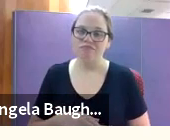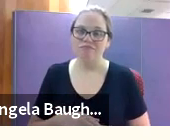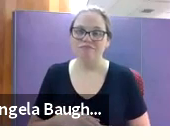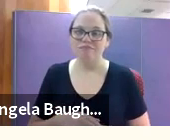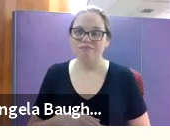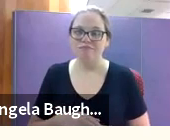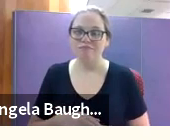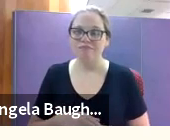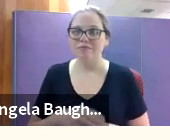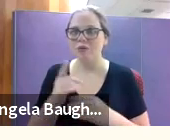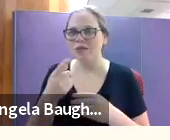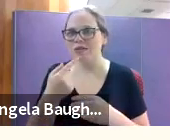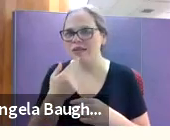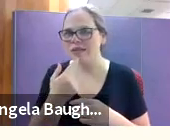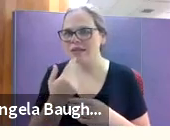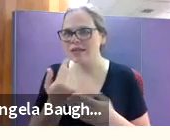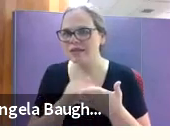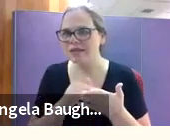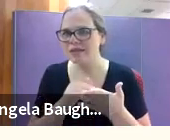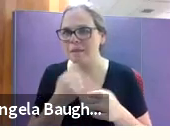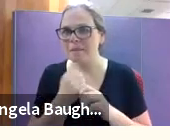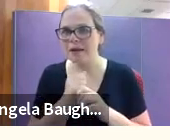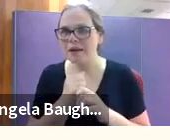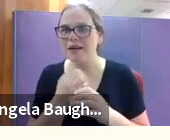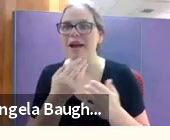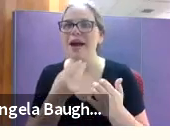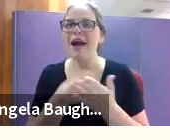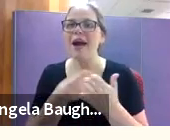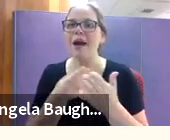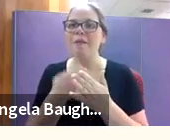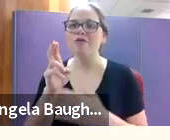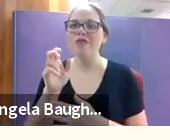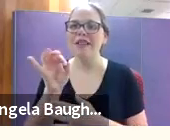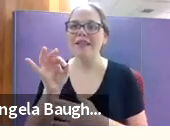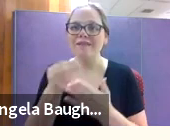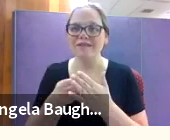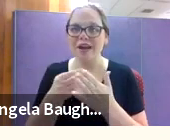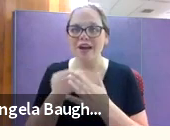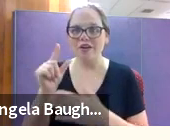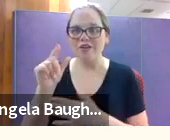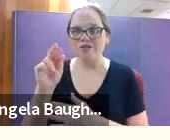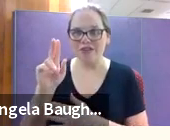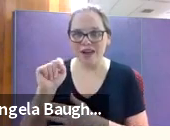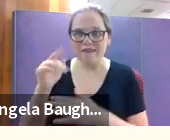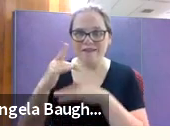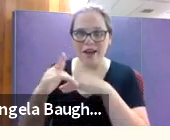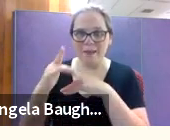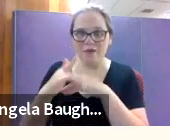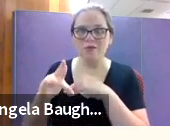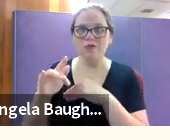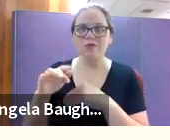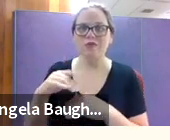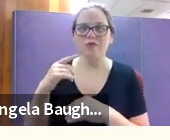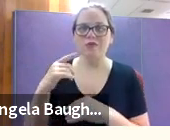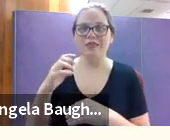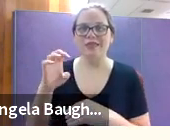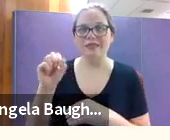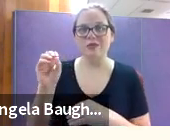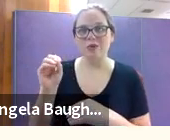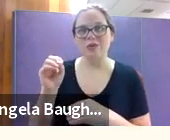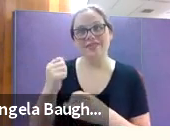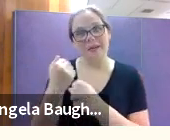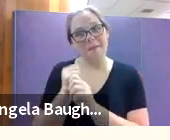Making what, Chuck? The economic relief fund grants available to ESOs. It made